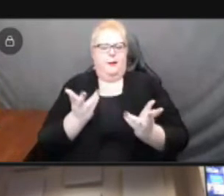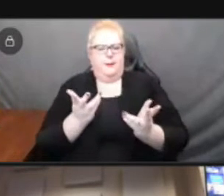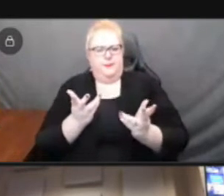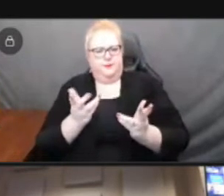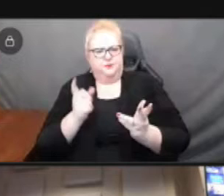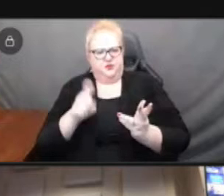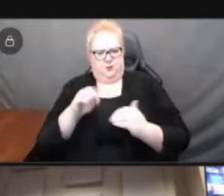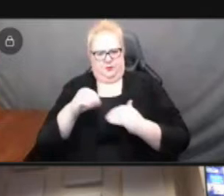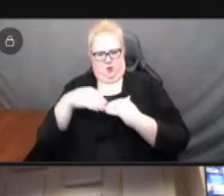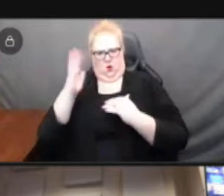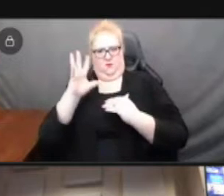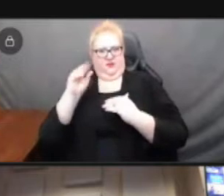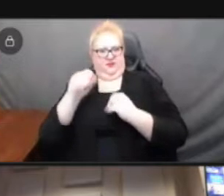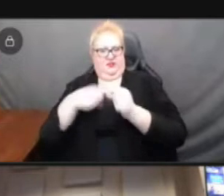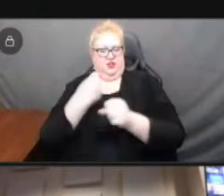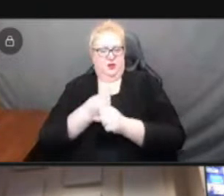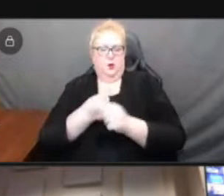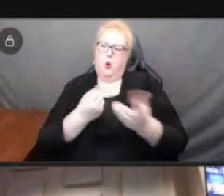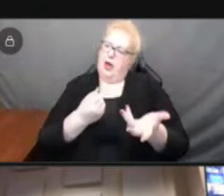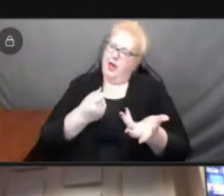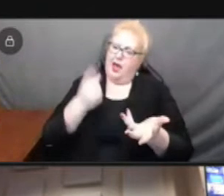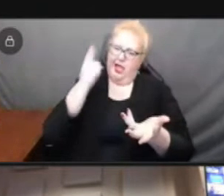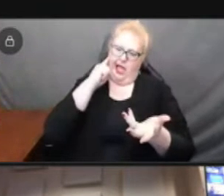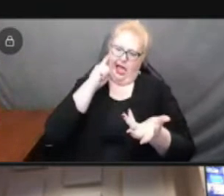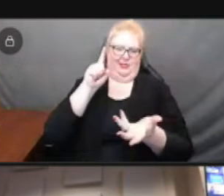get involved with the